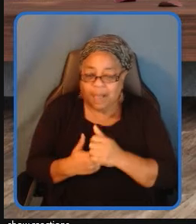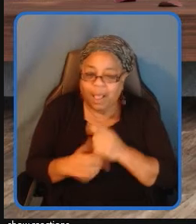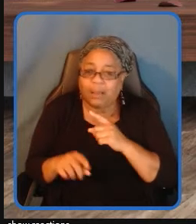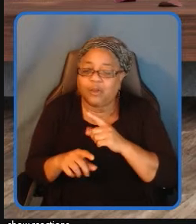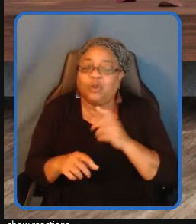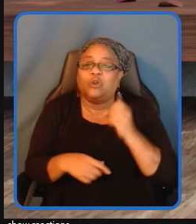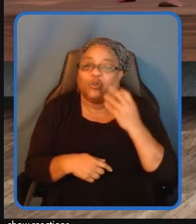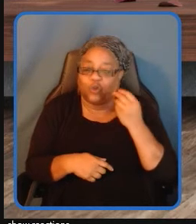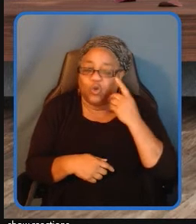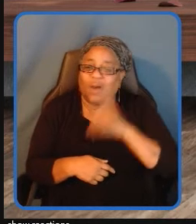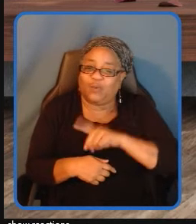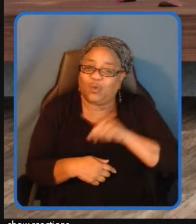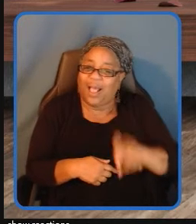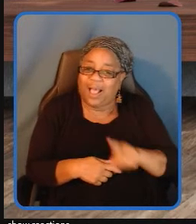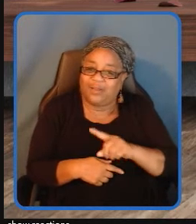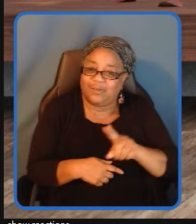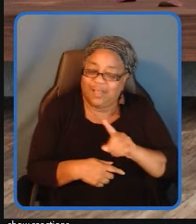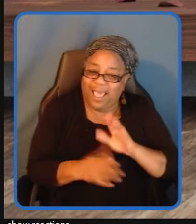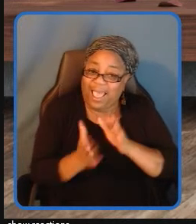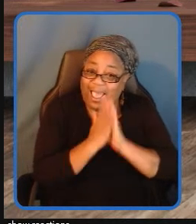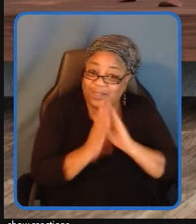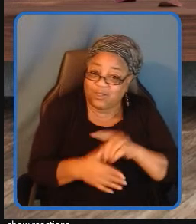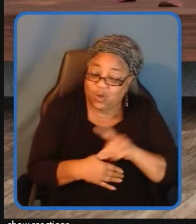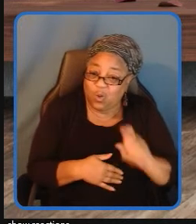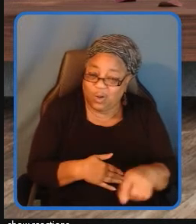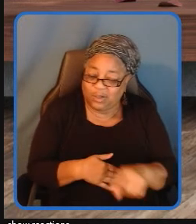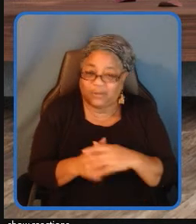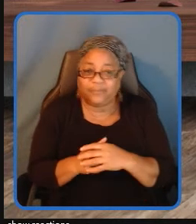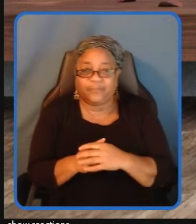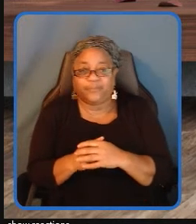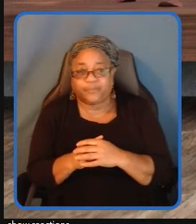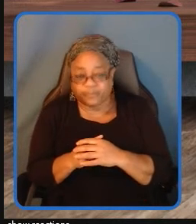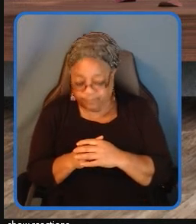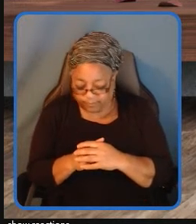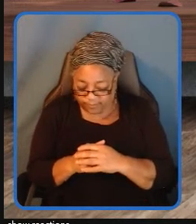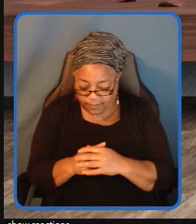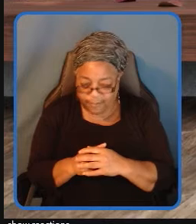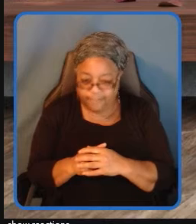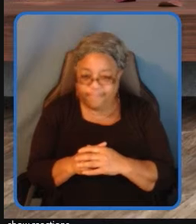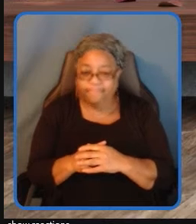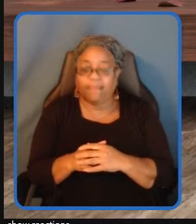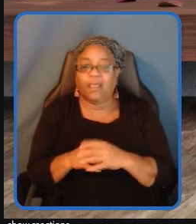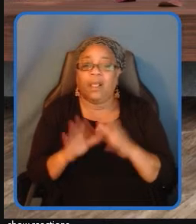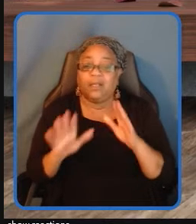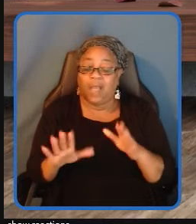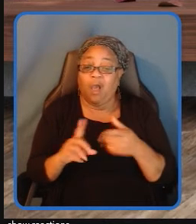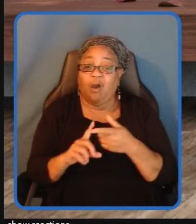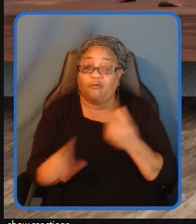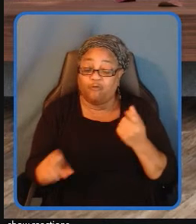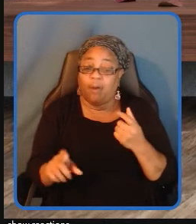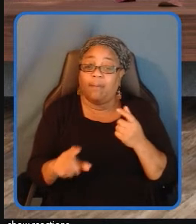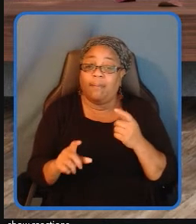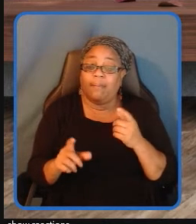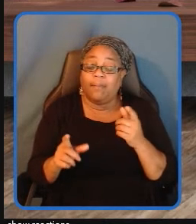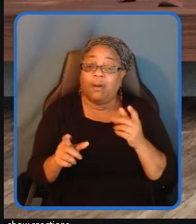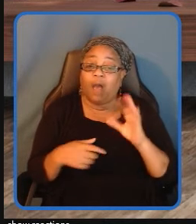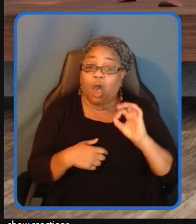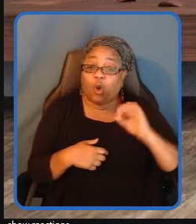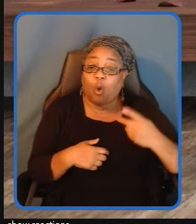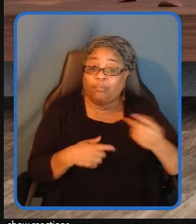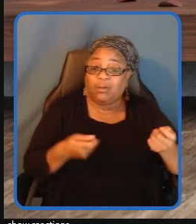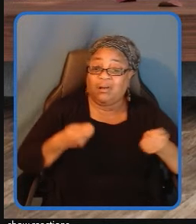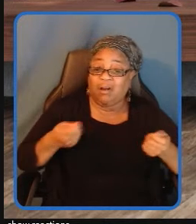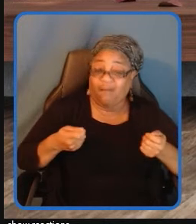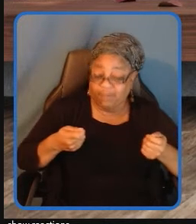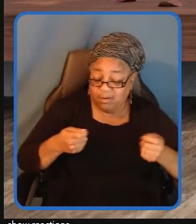So the best signal is simply keeping that feedback loop. Now, in terms of what that means from a corporate governance, like one of the things that we have tried to